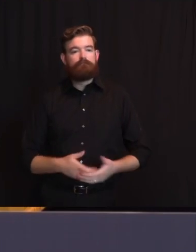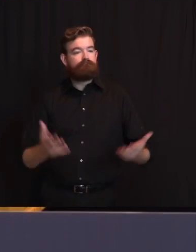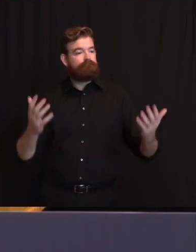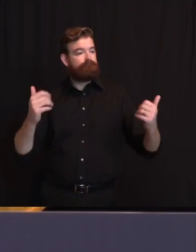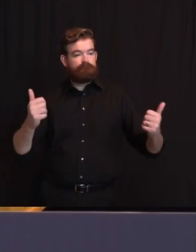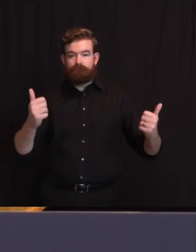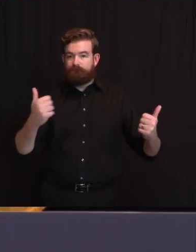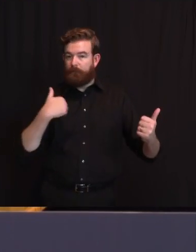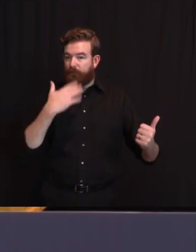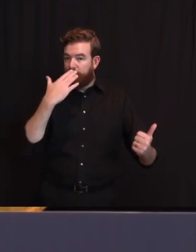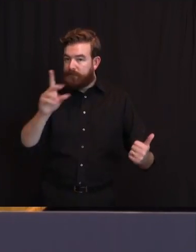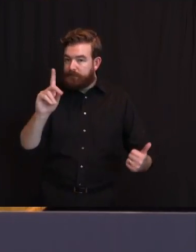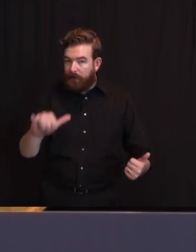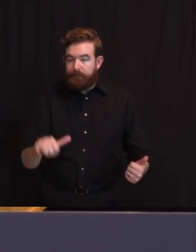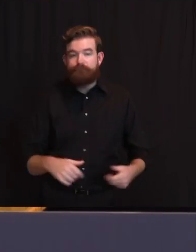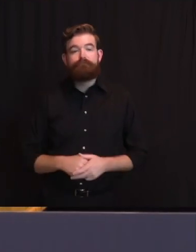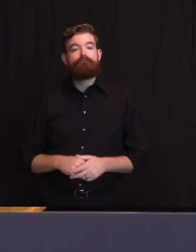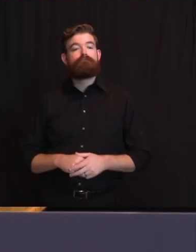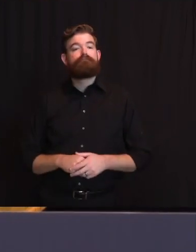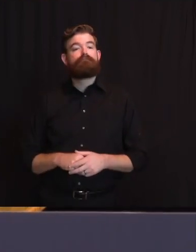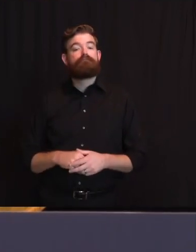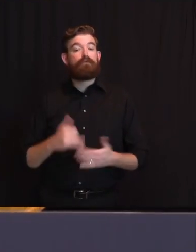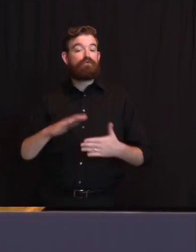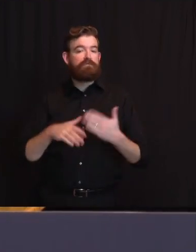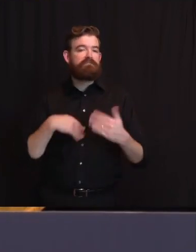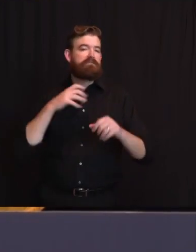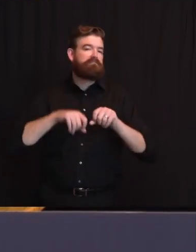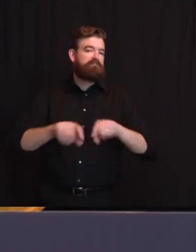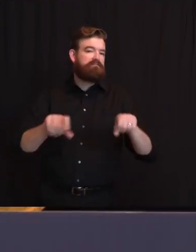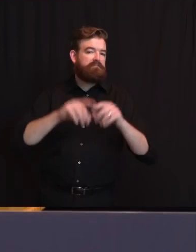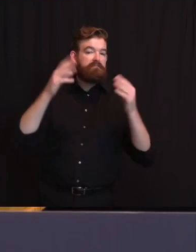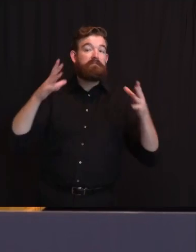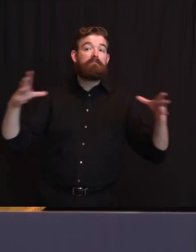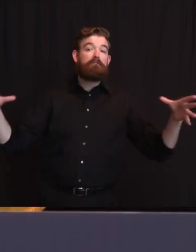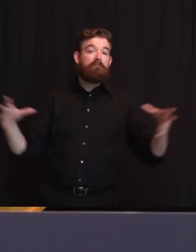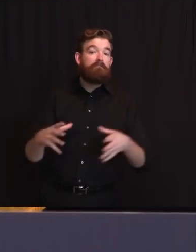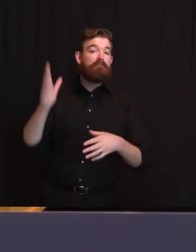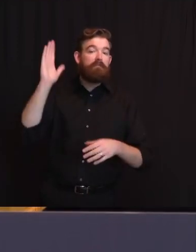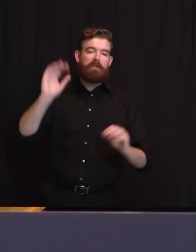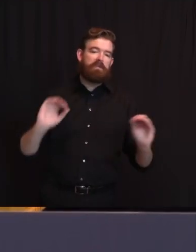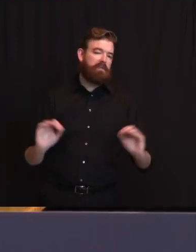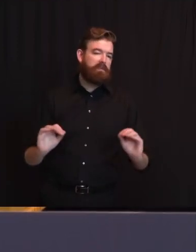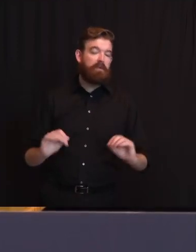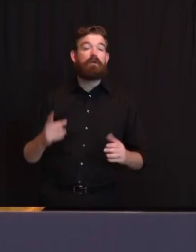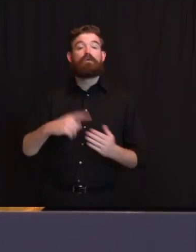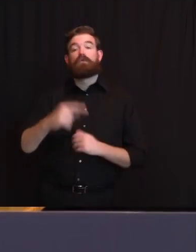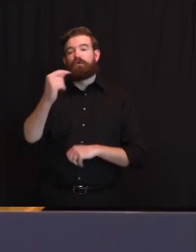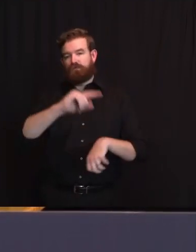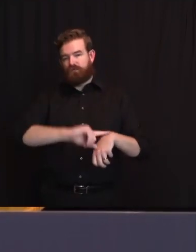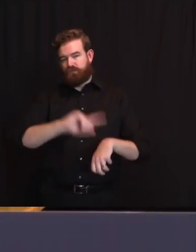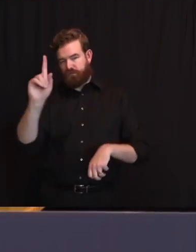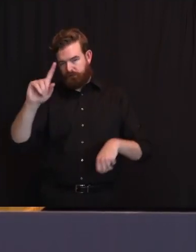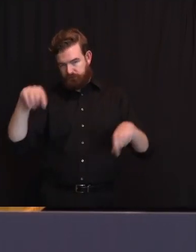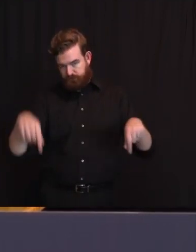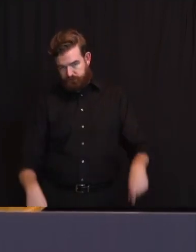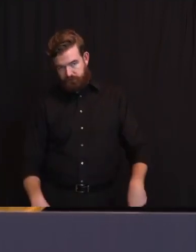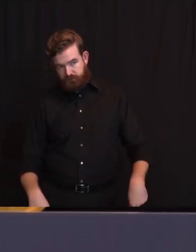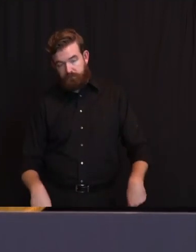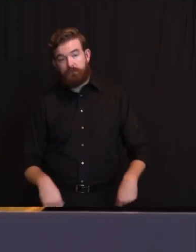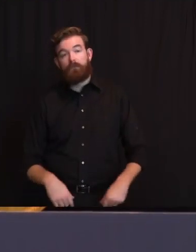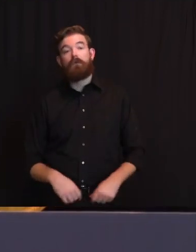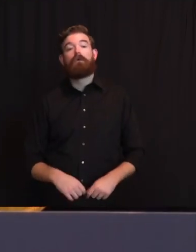virtually over the weekend. We'll be with you in person on Tuesday at 1 o'clock unless you hear otherwise. And folks, as we've got gyms open,